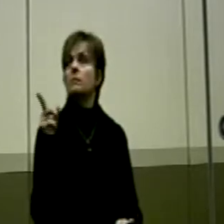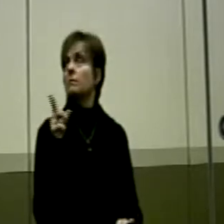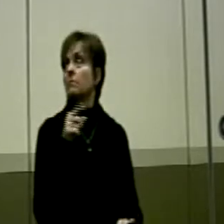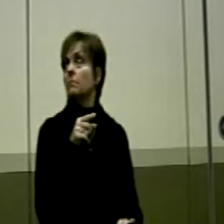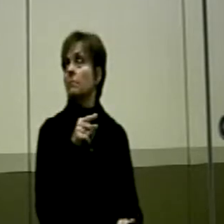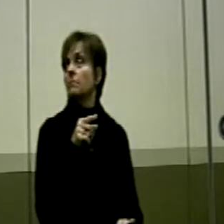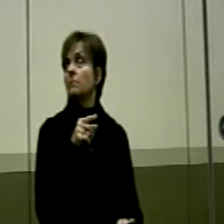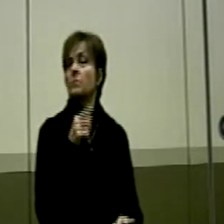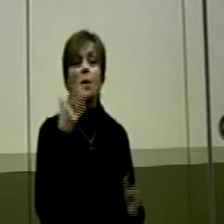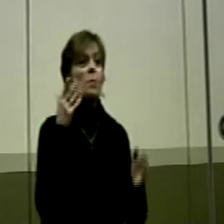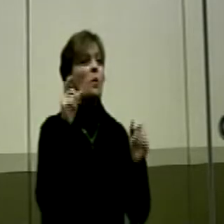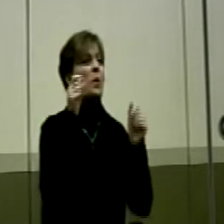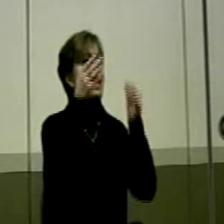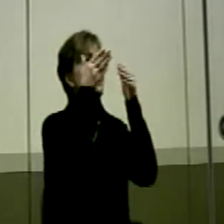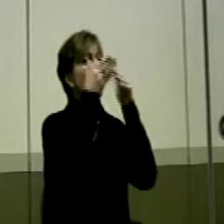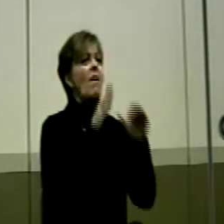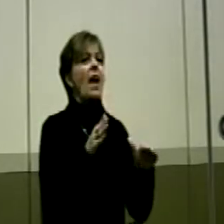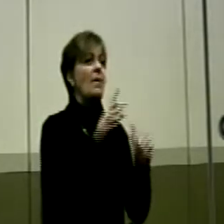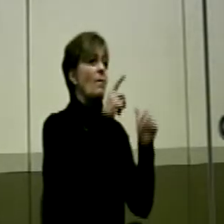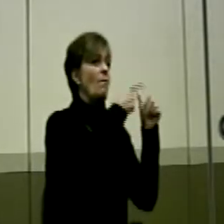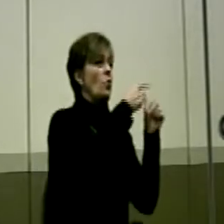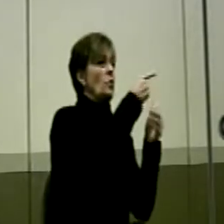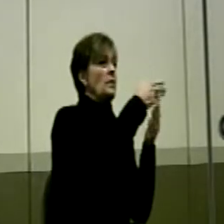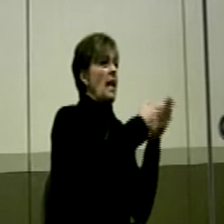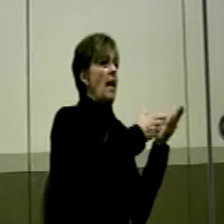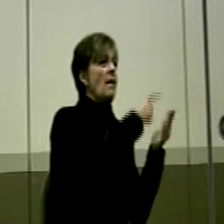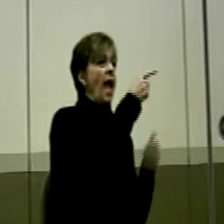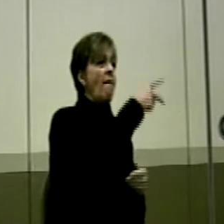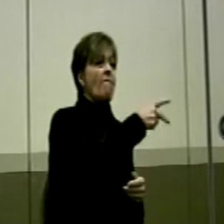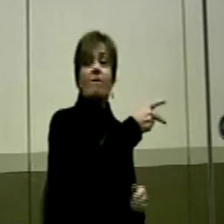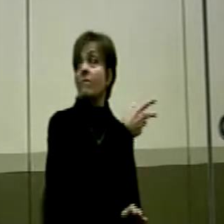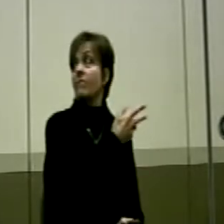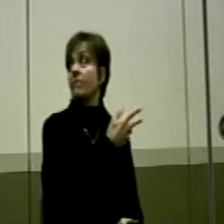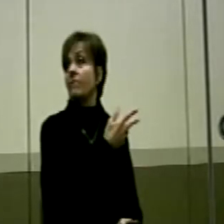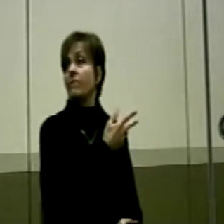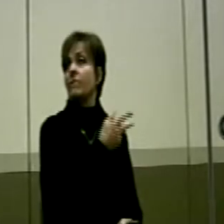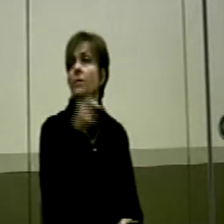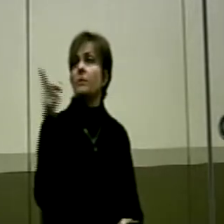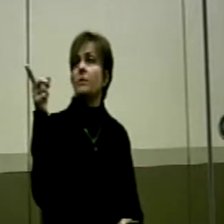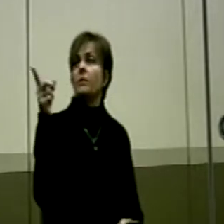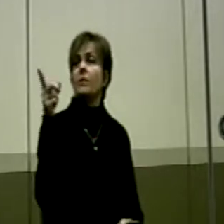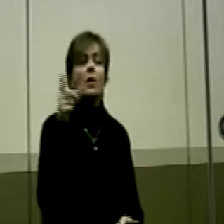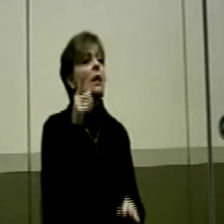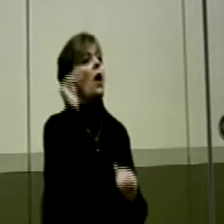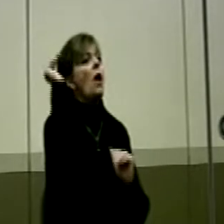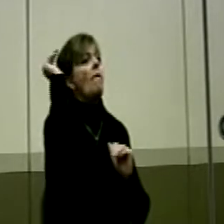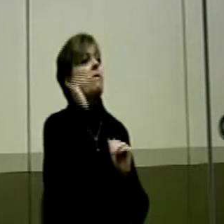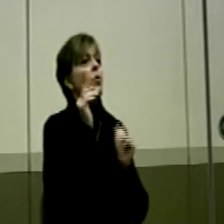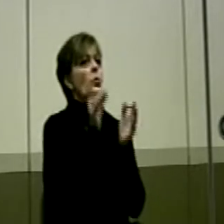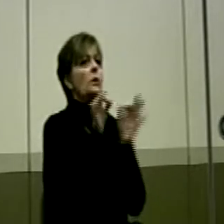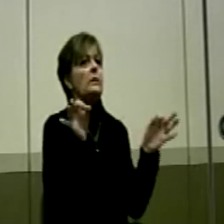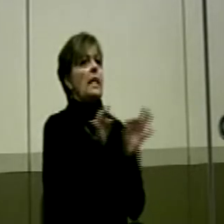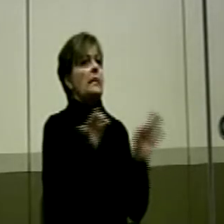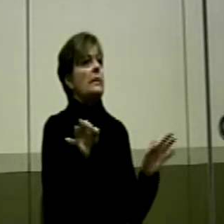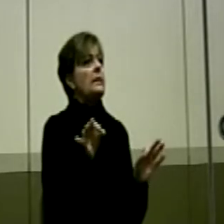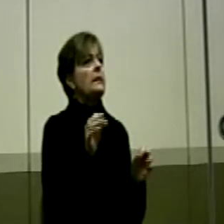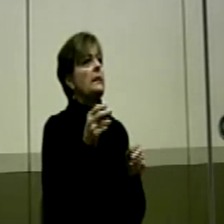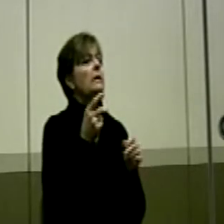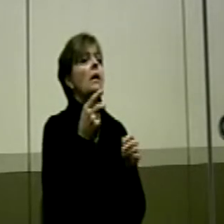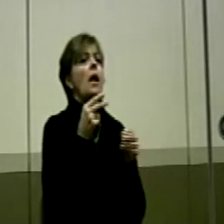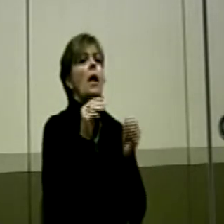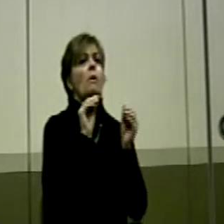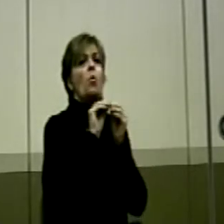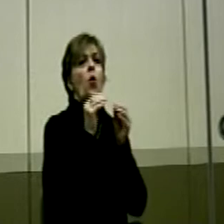Pictures, so like a picture of a person getting mad and then a picture of, what they can do. So it's kind of like Good.